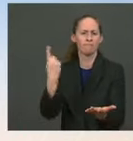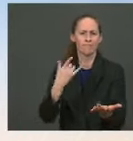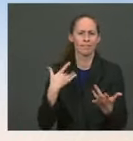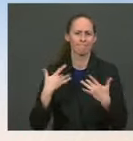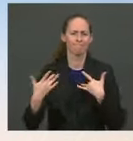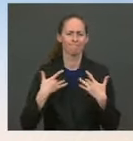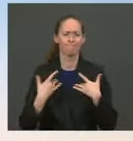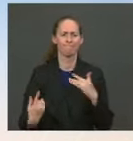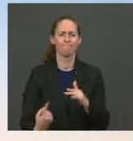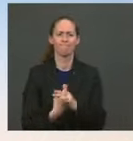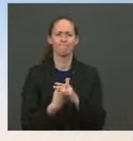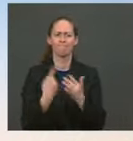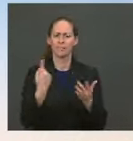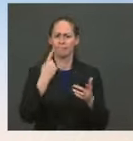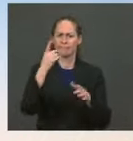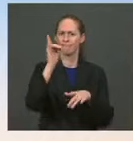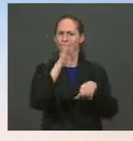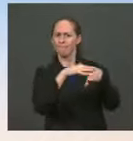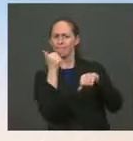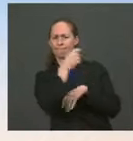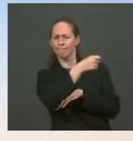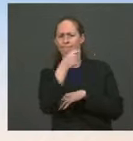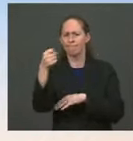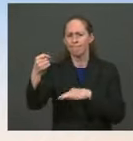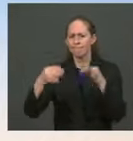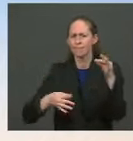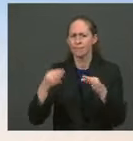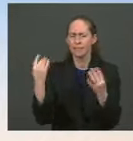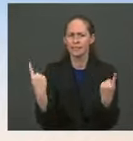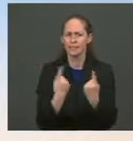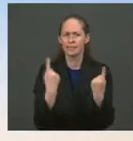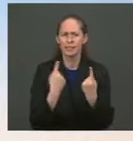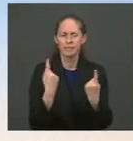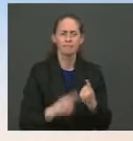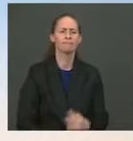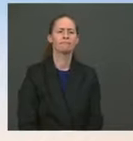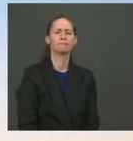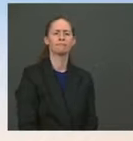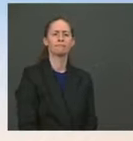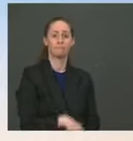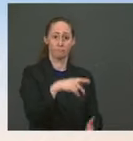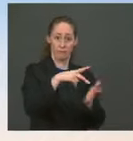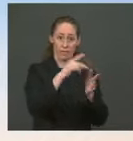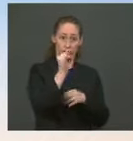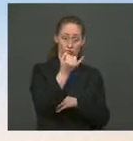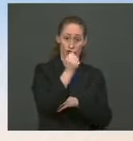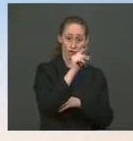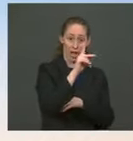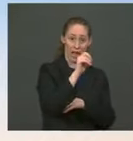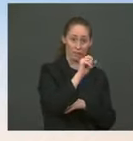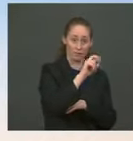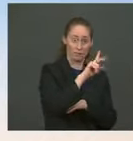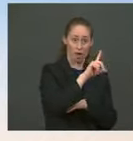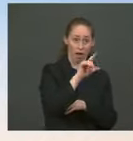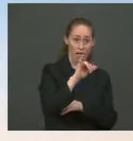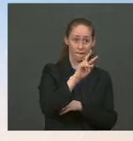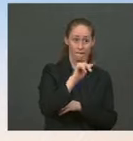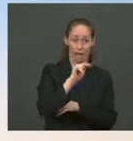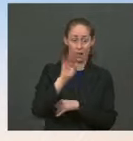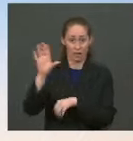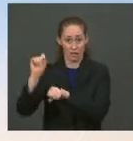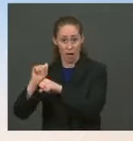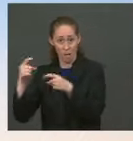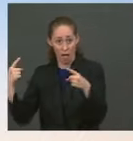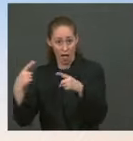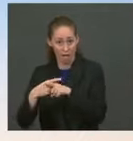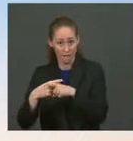able to carry out his duties? As you just said, Jackie, I'm just now hearing this, so I don't have a comment for you at this moment. I